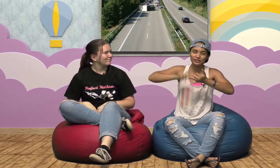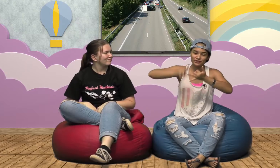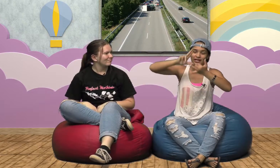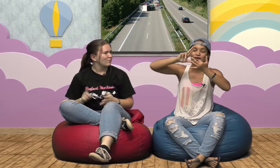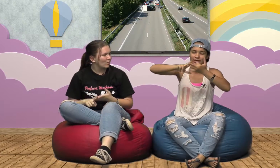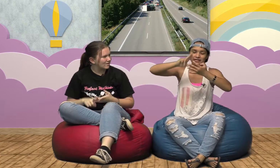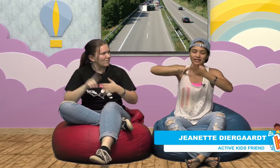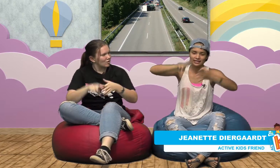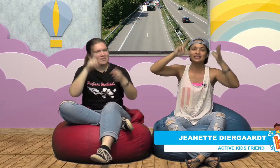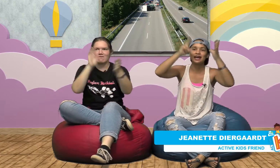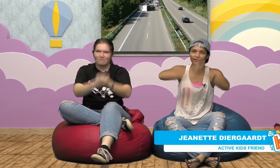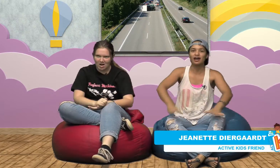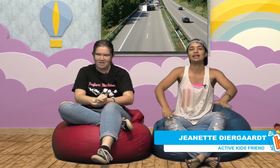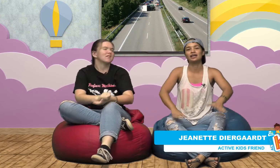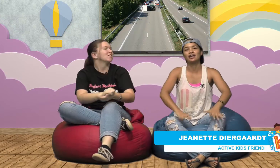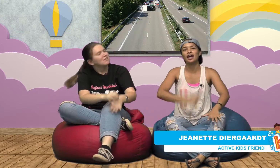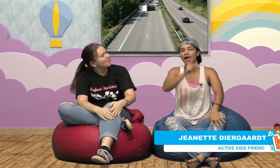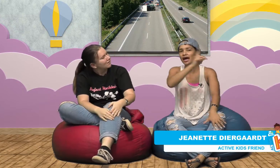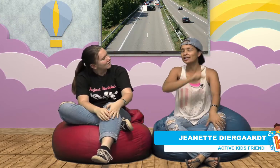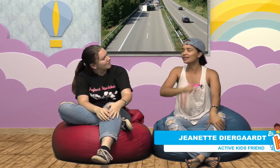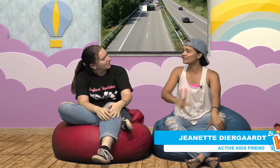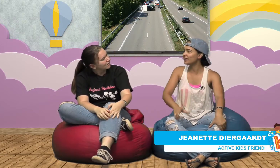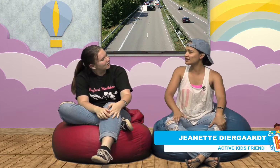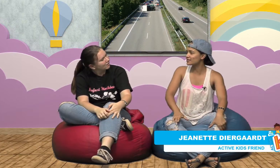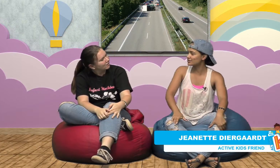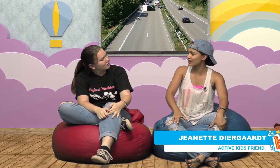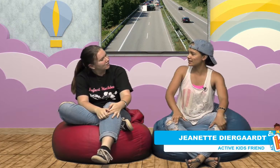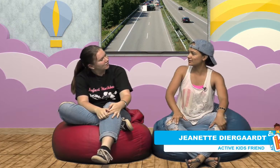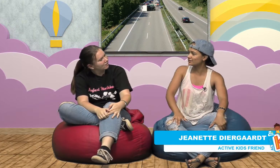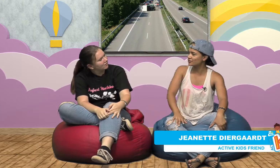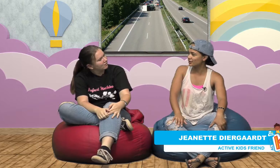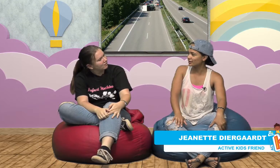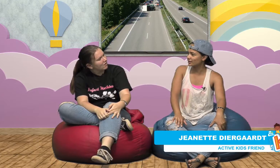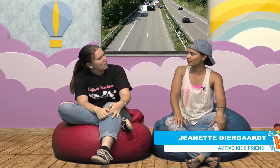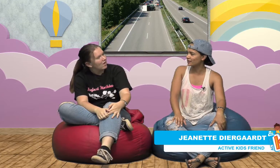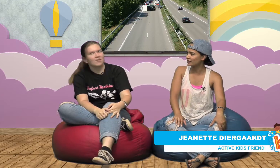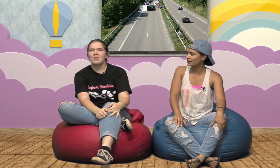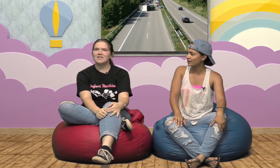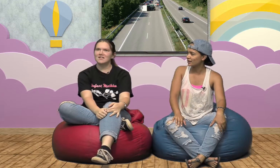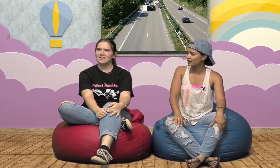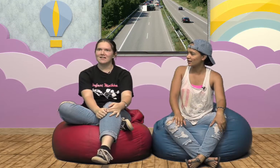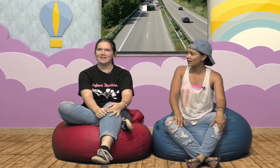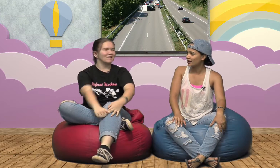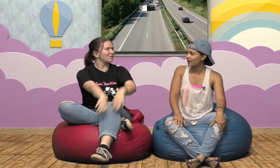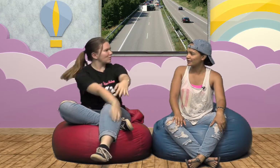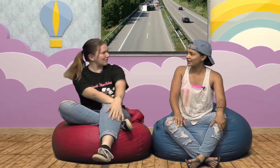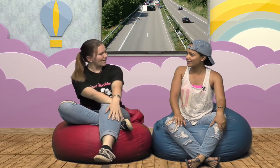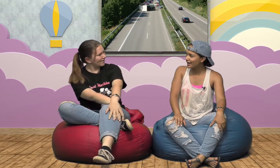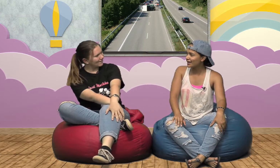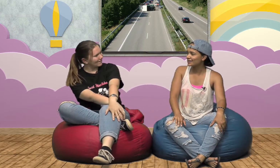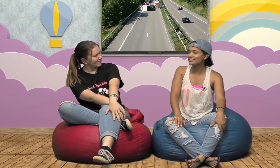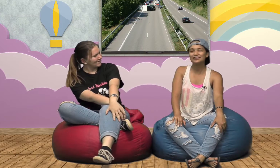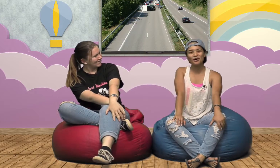day, Monday, Tuesday, Wednesday, Thursday, and Friday. And they can even catch us on Saturdays. Did you know that, Irene? No, I didn't.